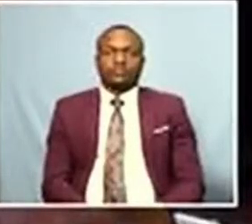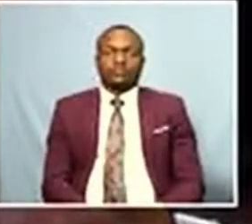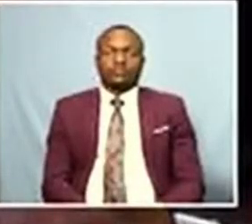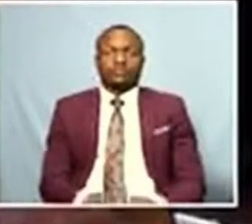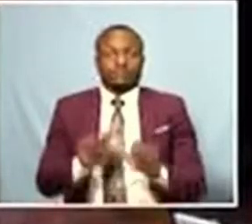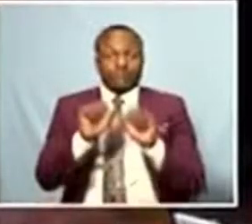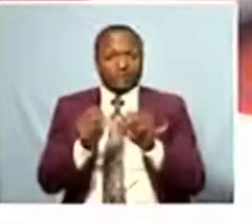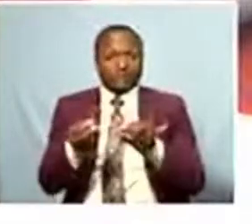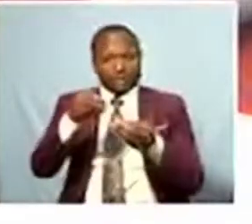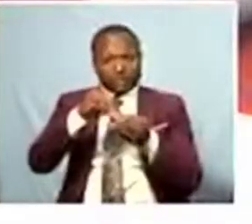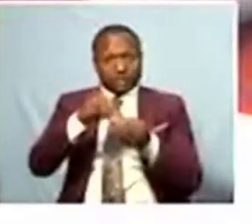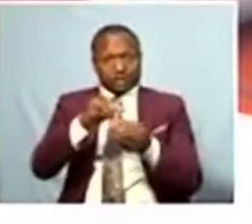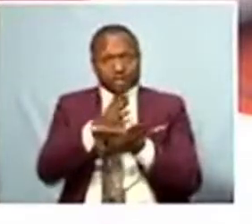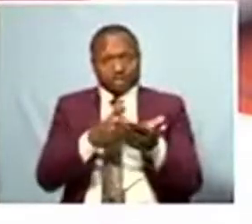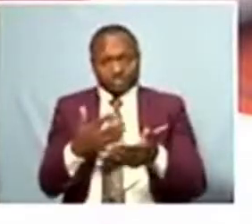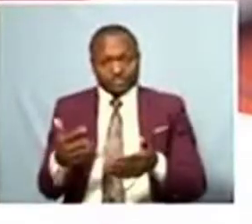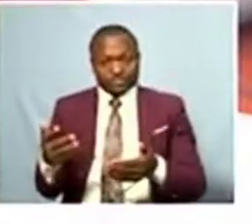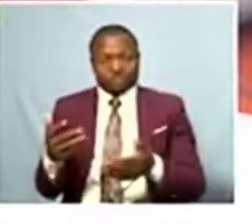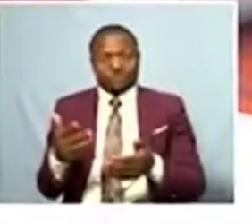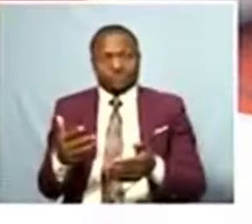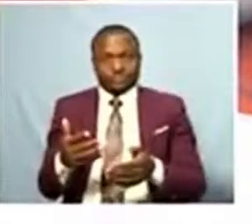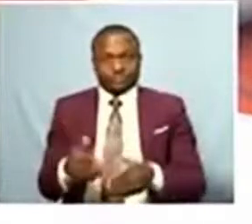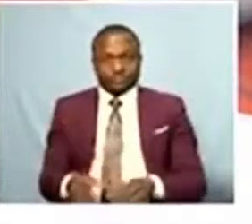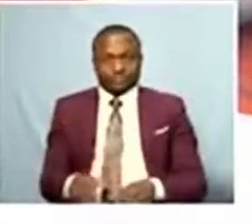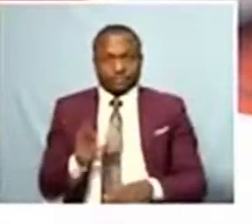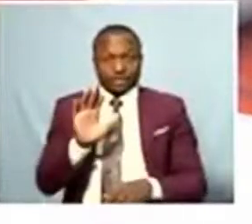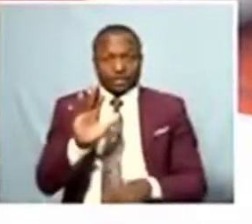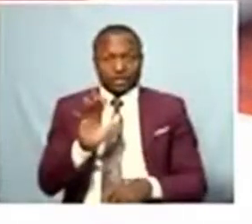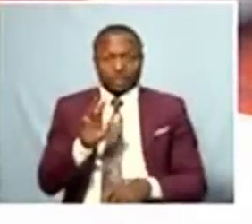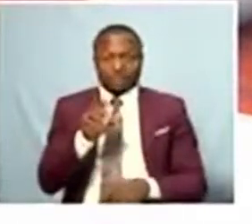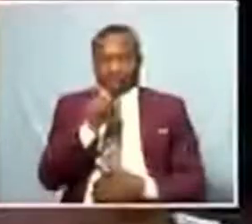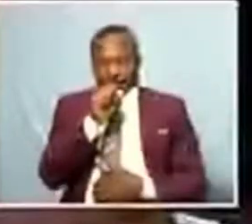Would you like to add something? No, Chair. Your mic, please.